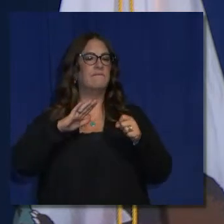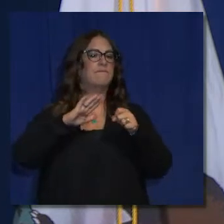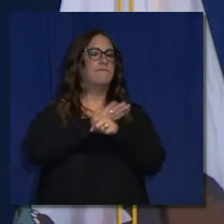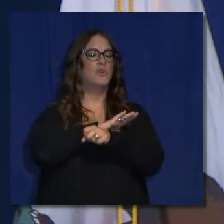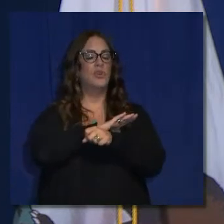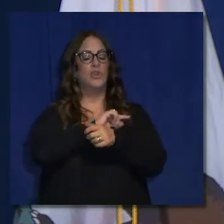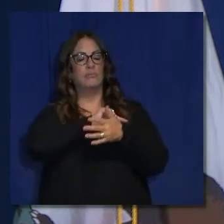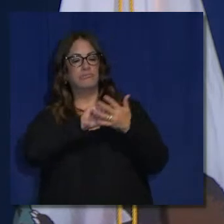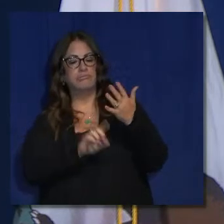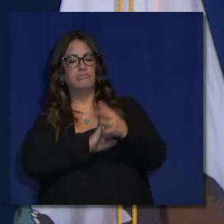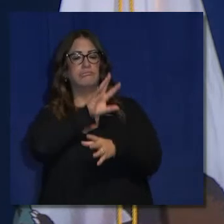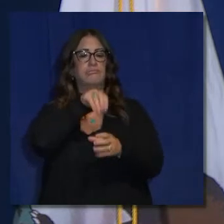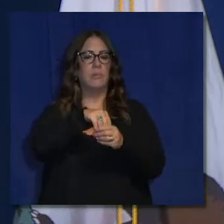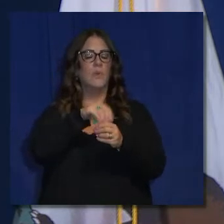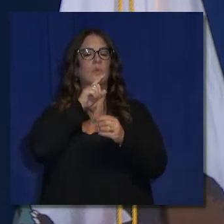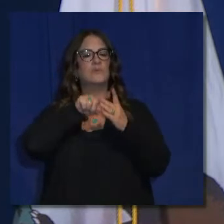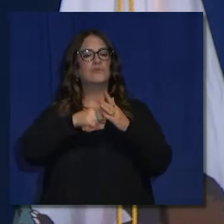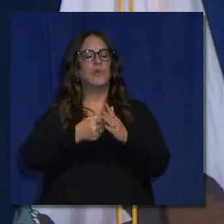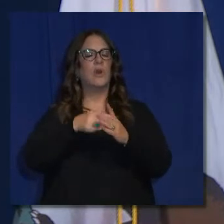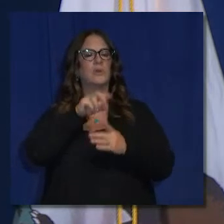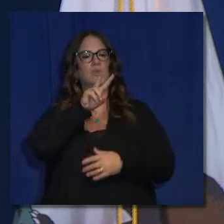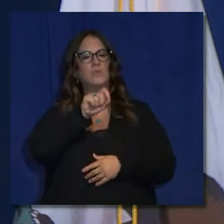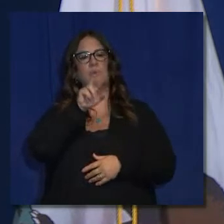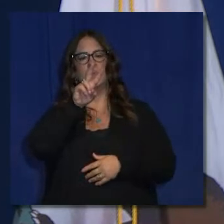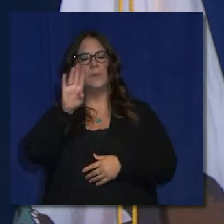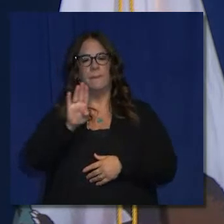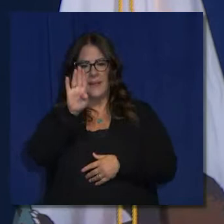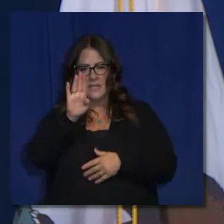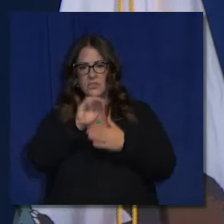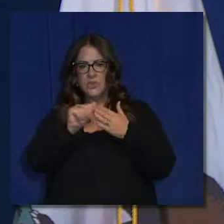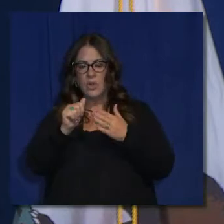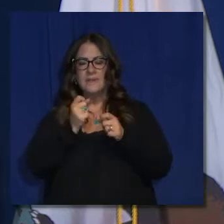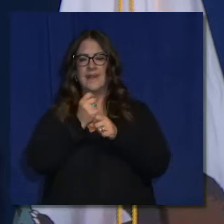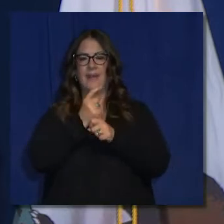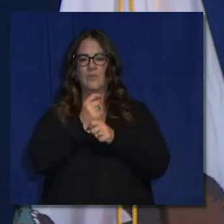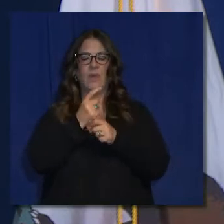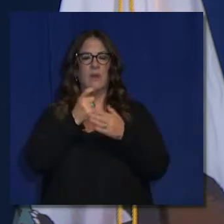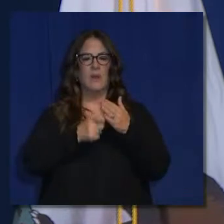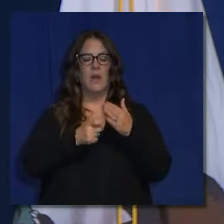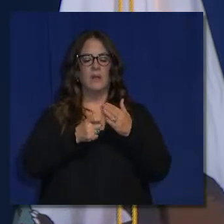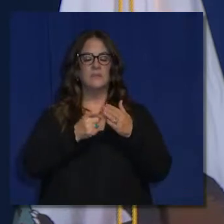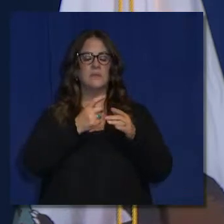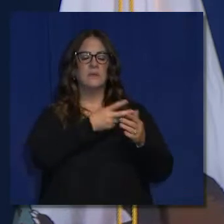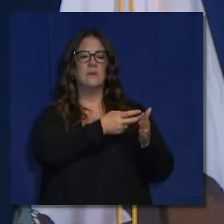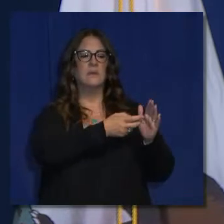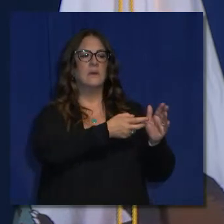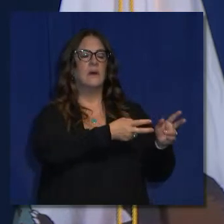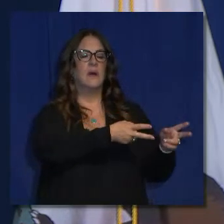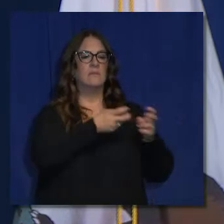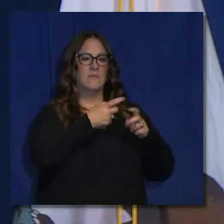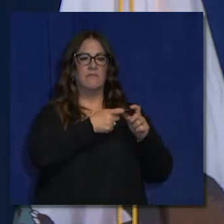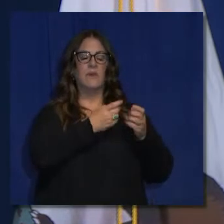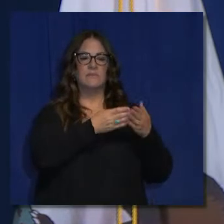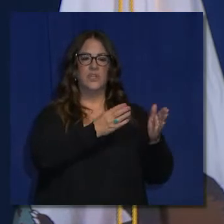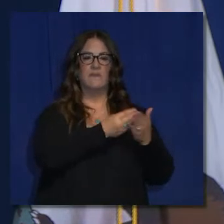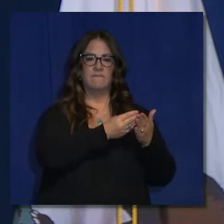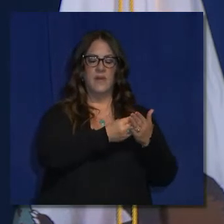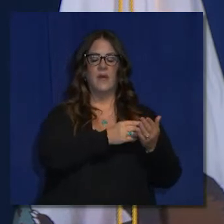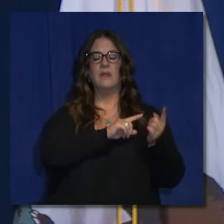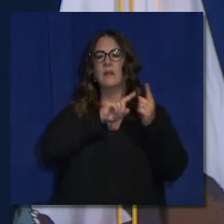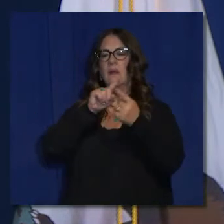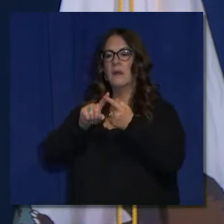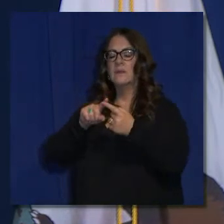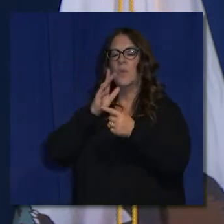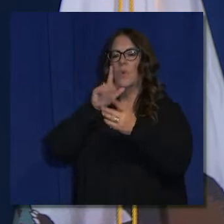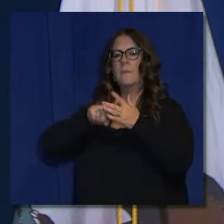lot of numbers, $2.2 billion annualized cost of general fund, but the implementation date being July, or